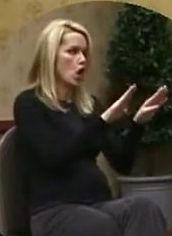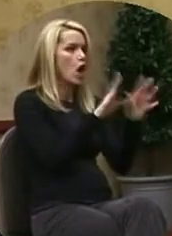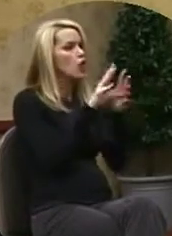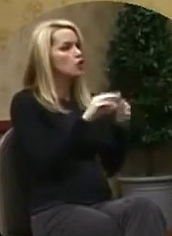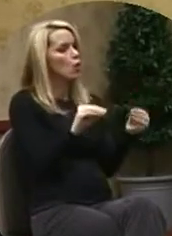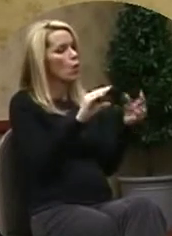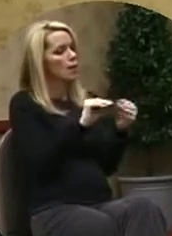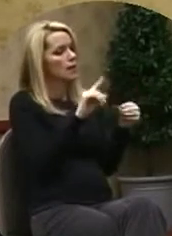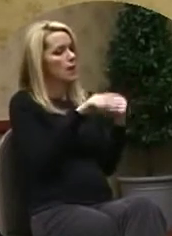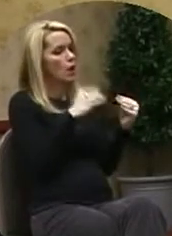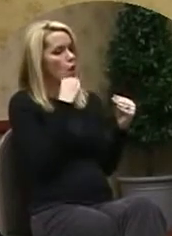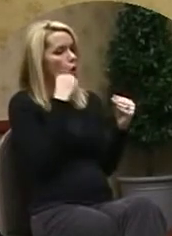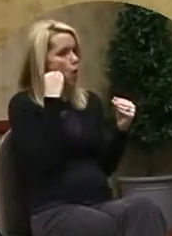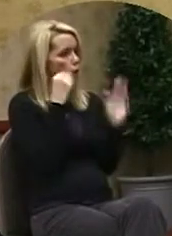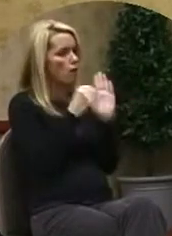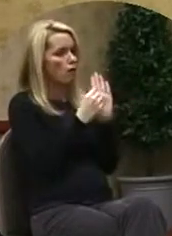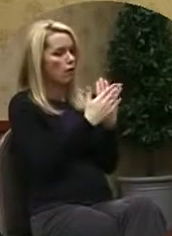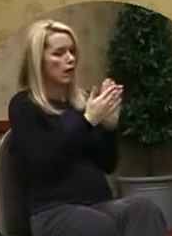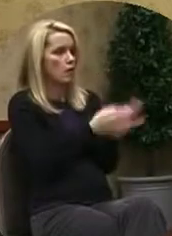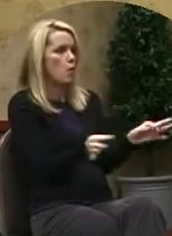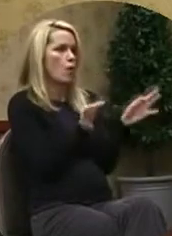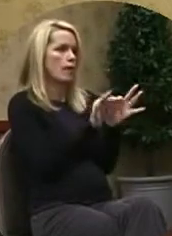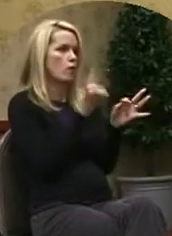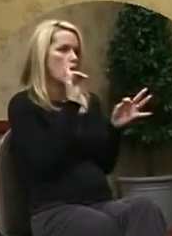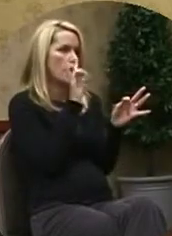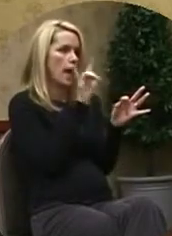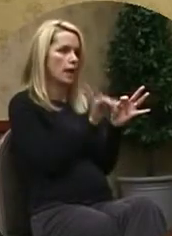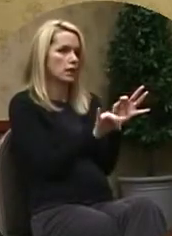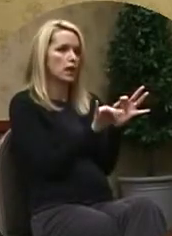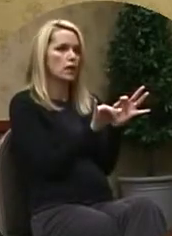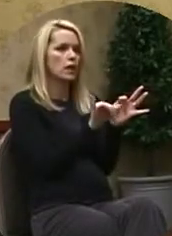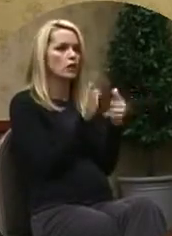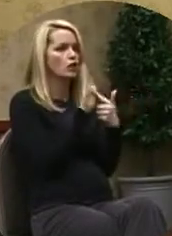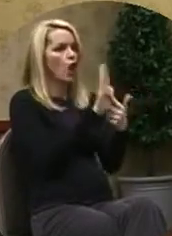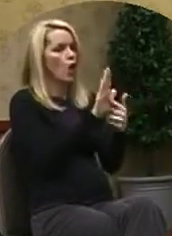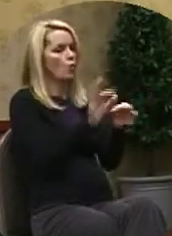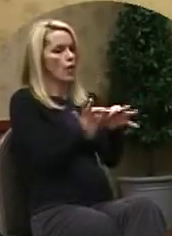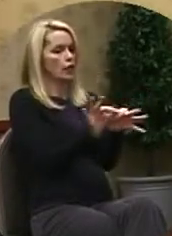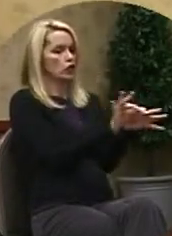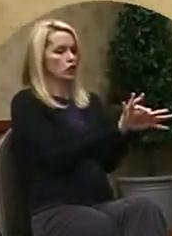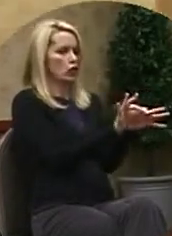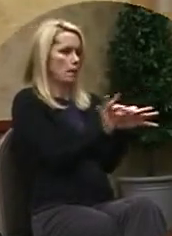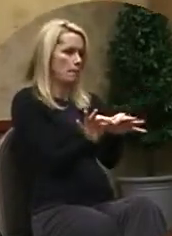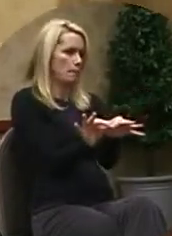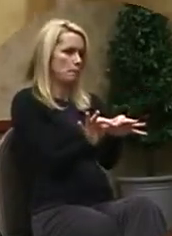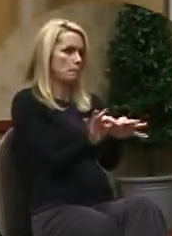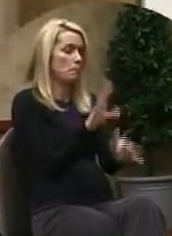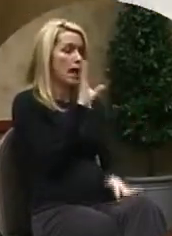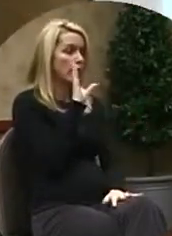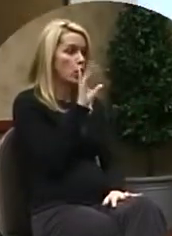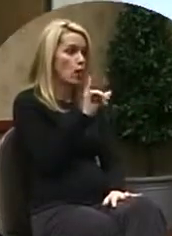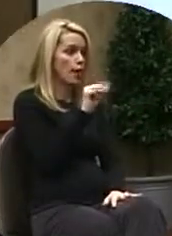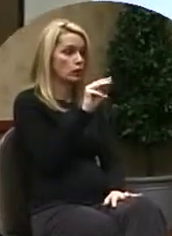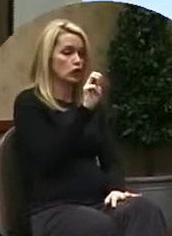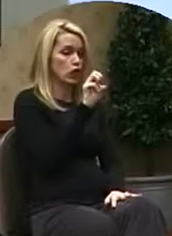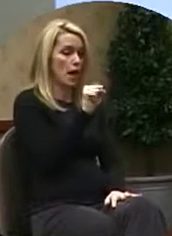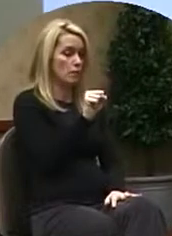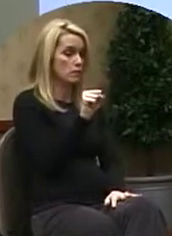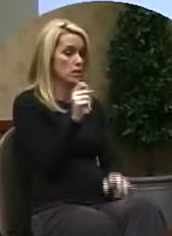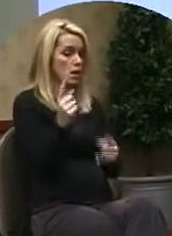about home matter. You can show a direct relationship. If you can say, for example, I know that when James comes